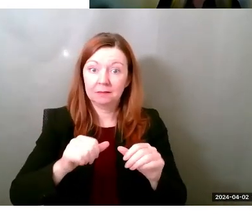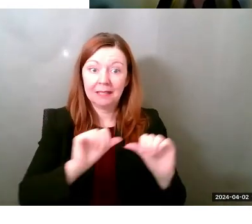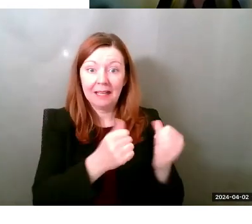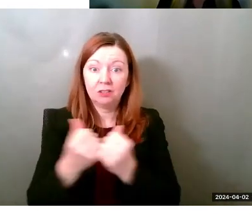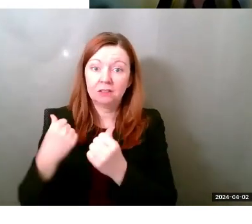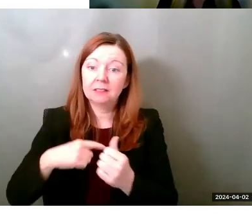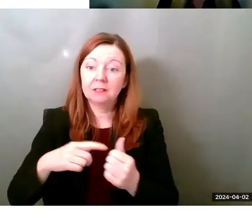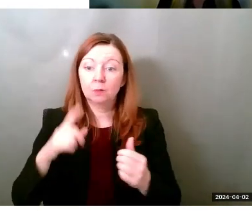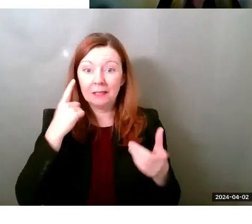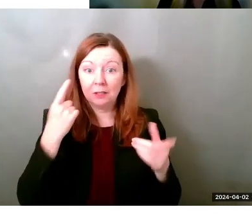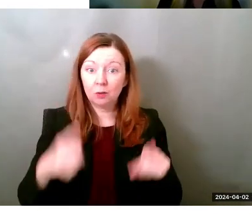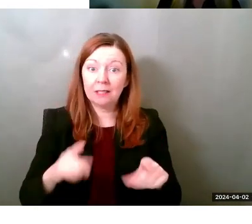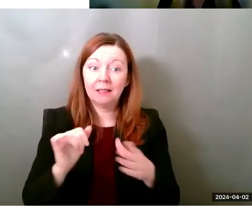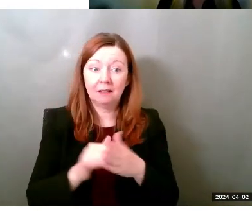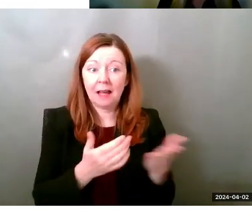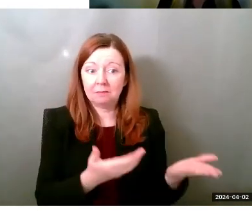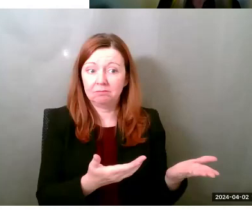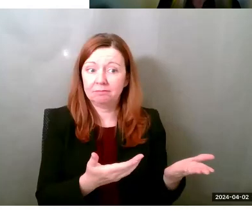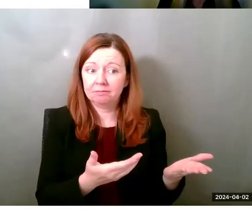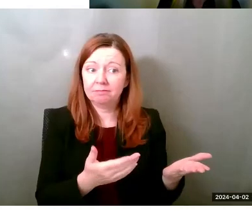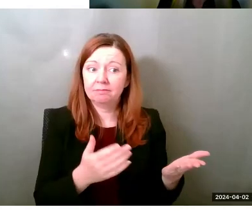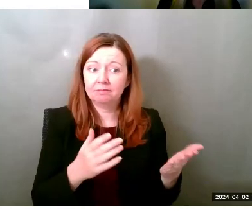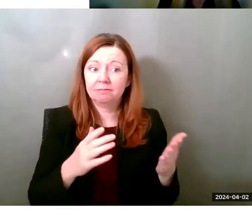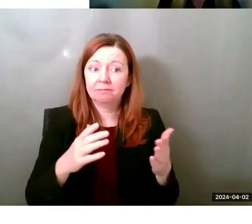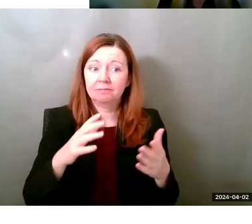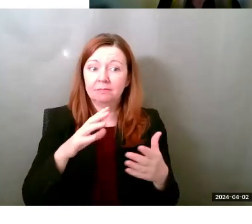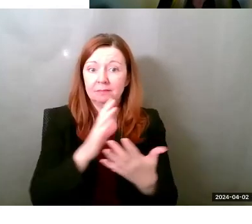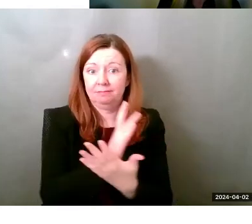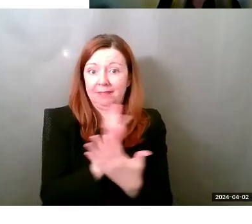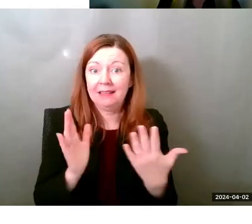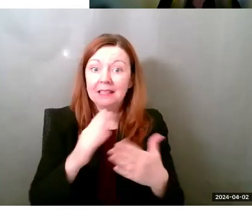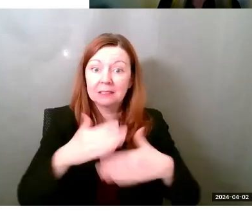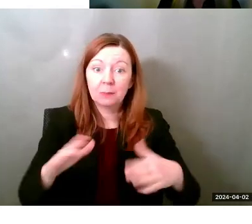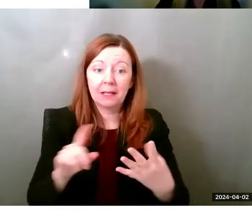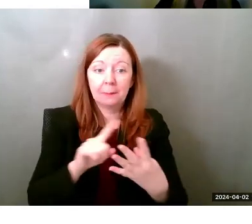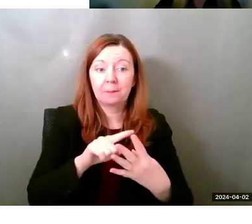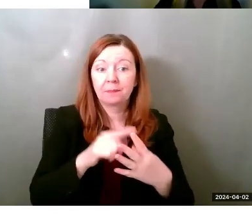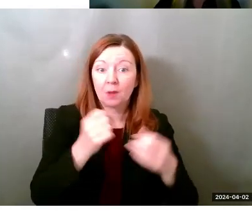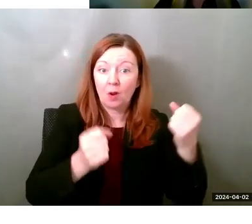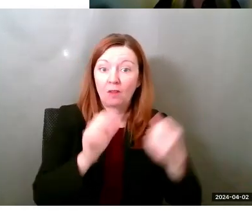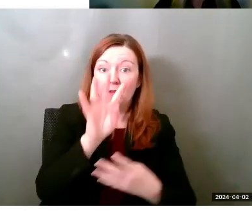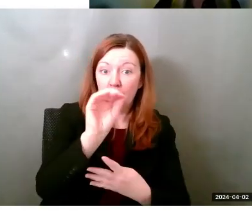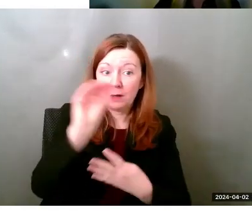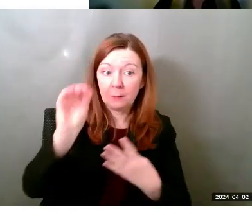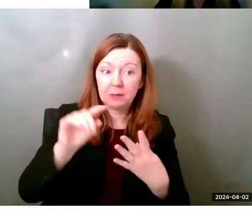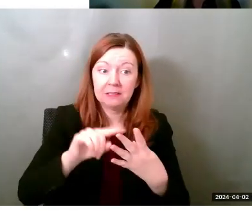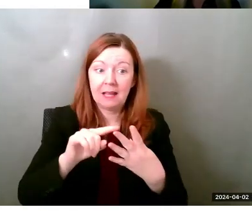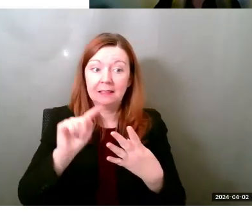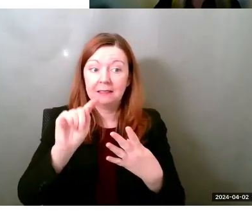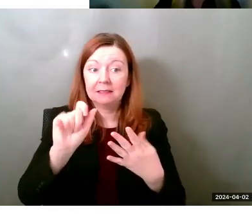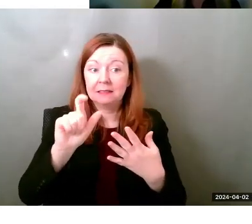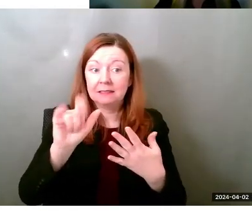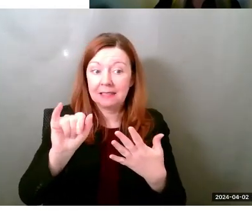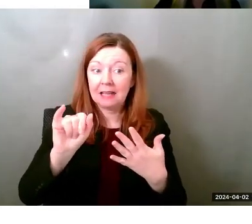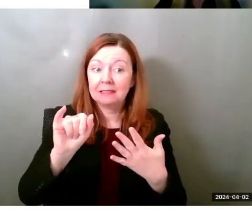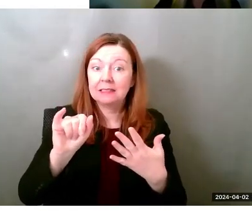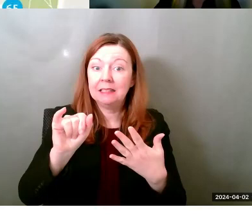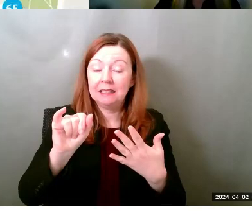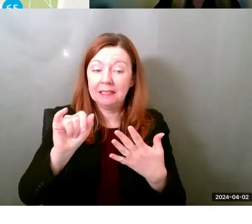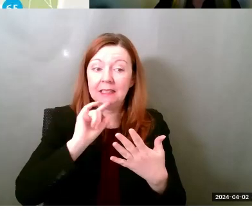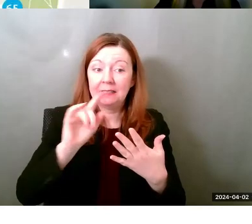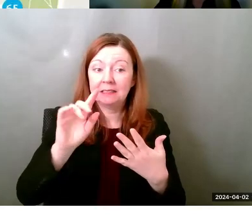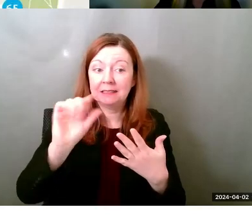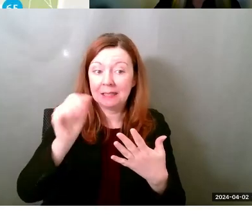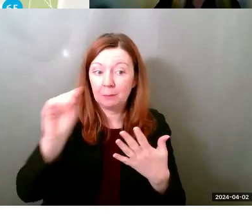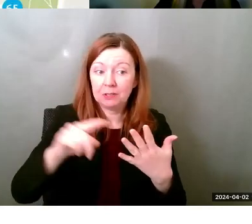this project would consist of 40% auto, 10% taxi ride share,